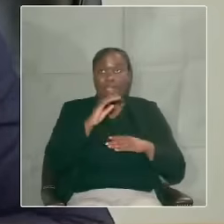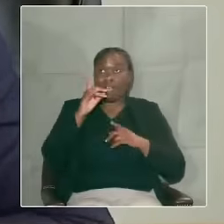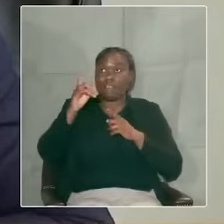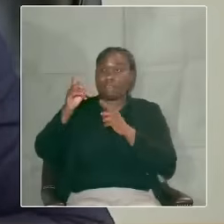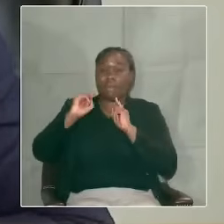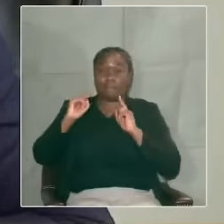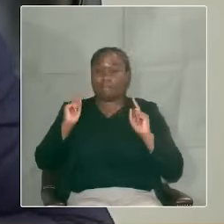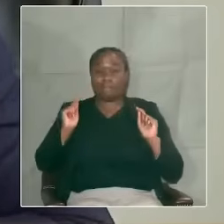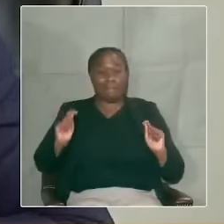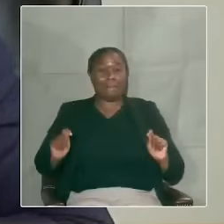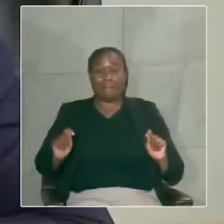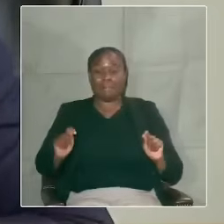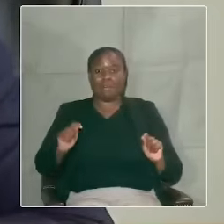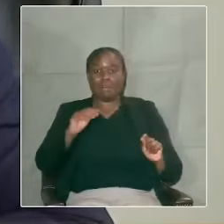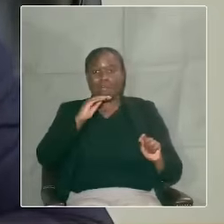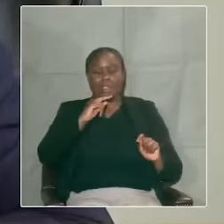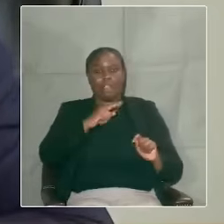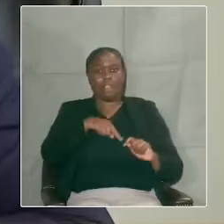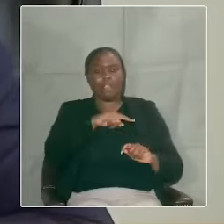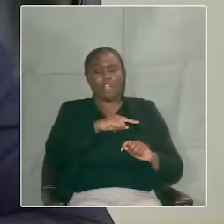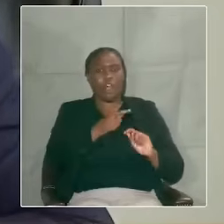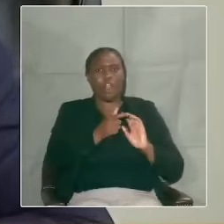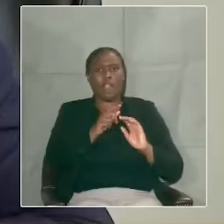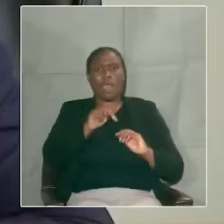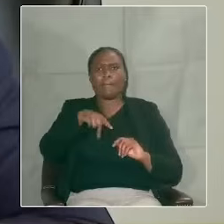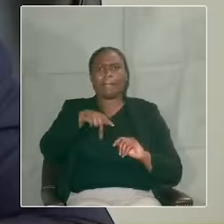disband abruptly, then you leave them